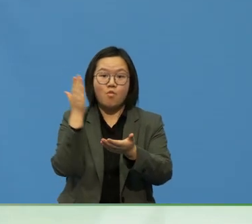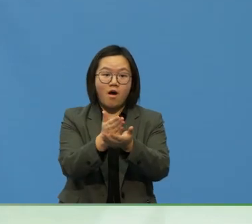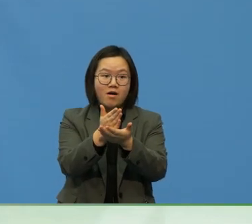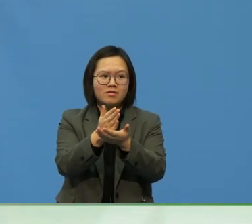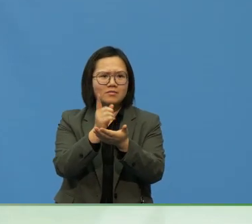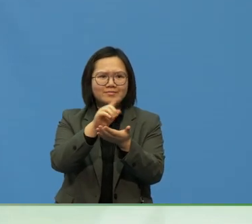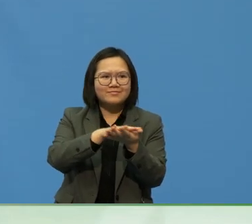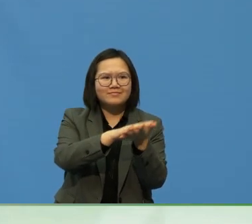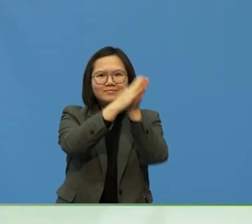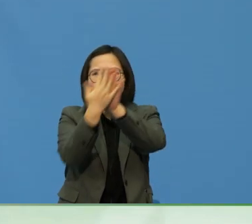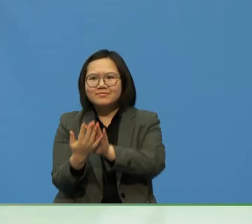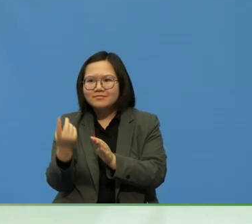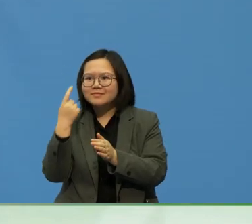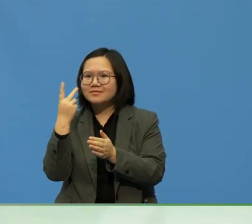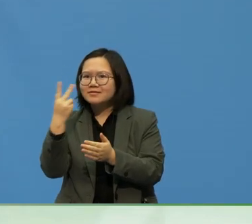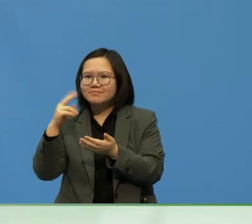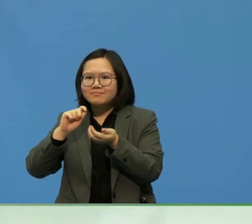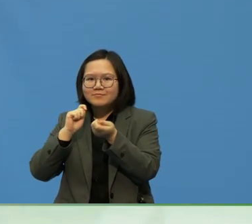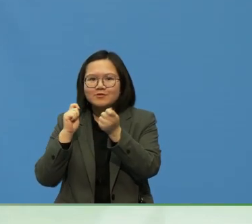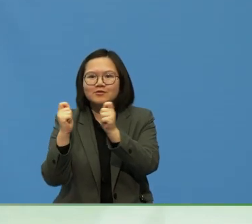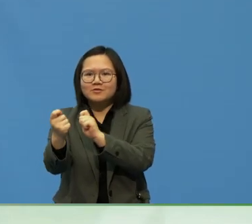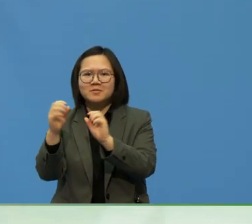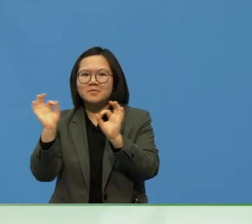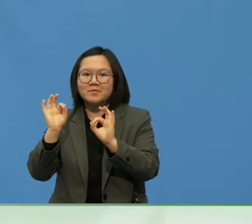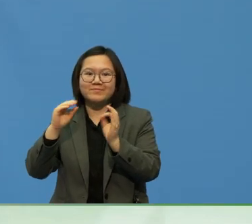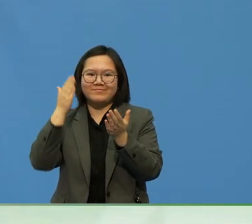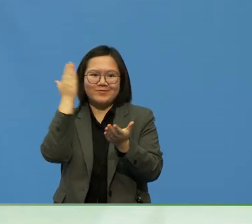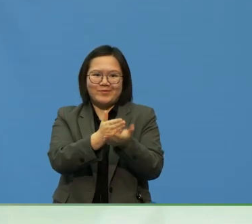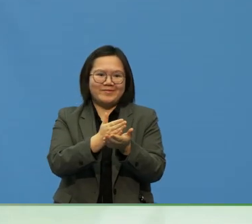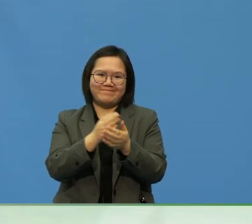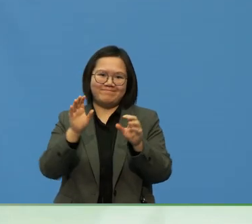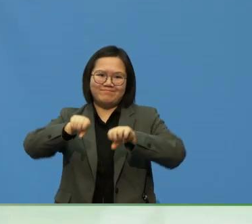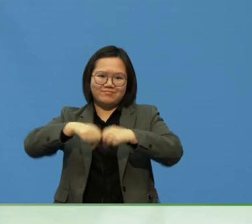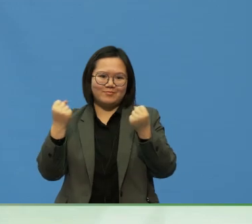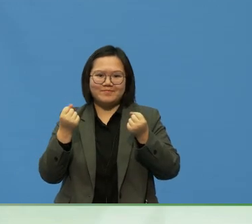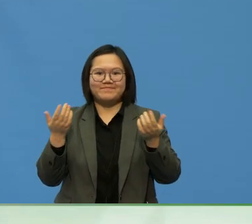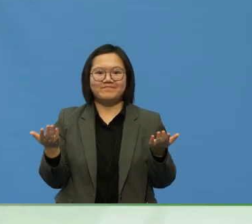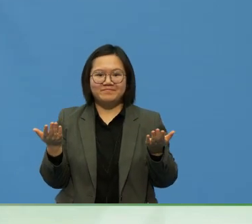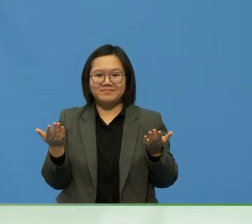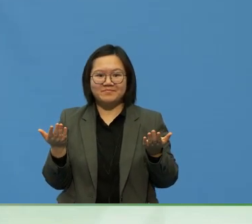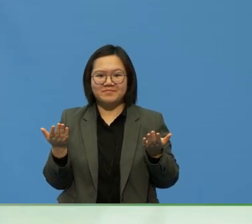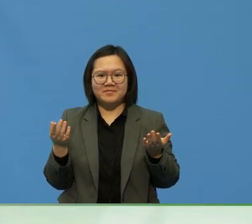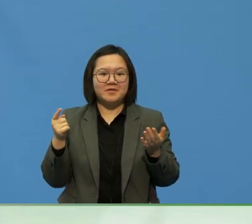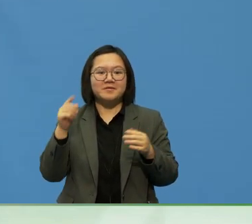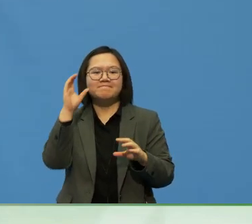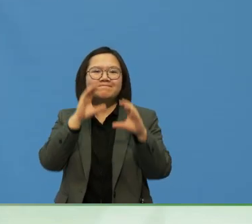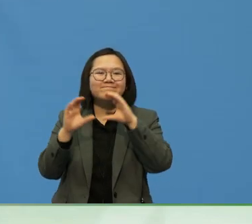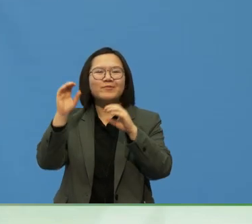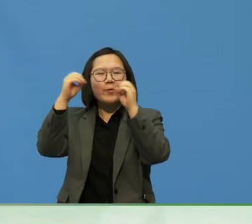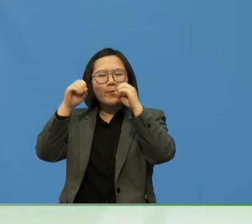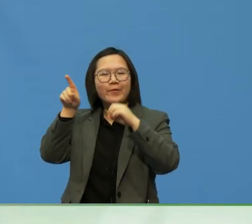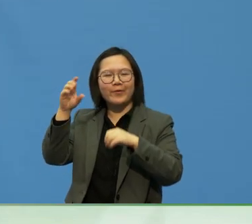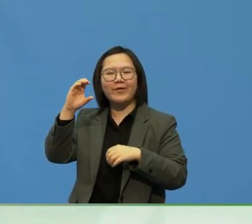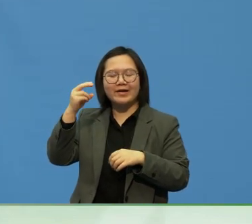the CRPD does not apply directly to the private sector. Also, interesting that Christopher Patnoe from Google yesterday pointed out